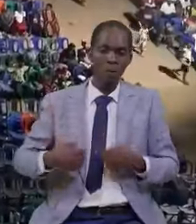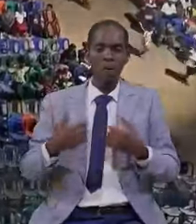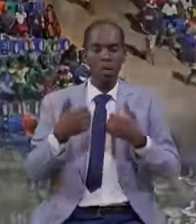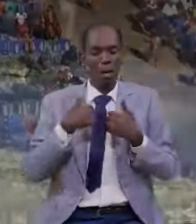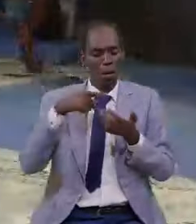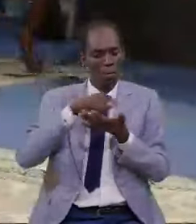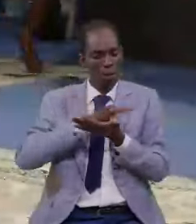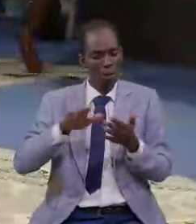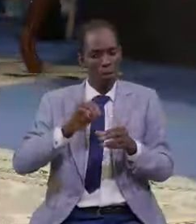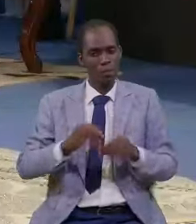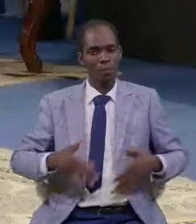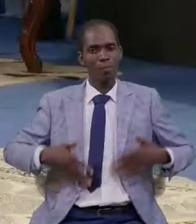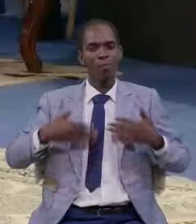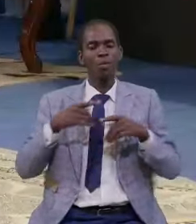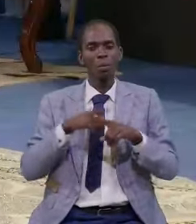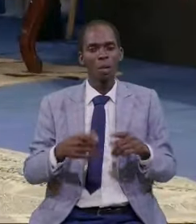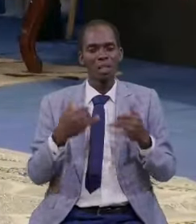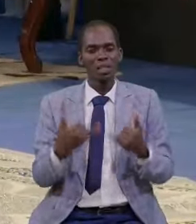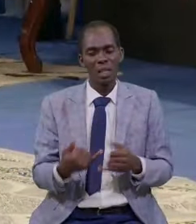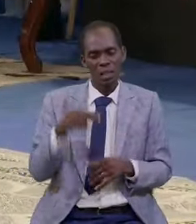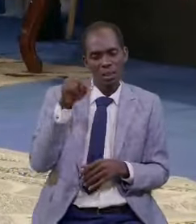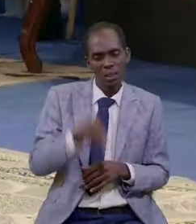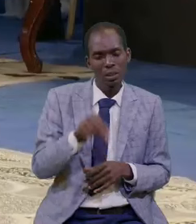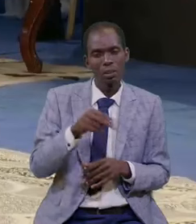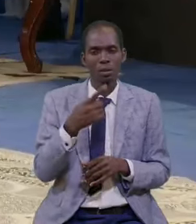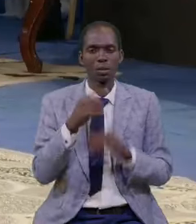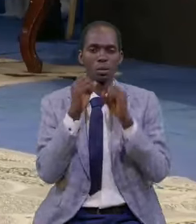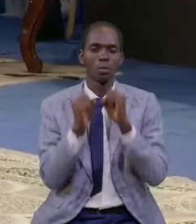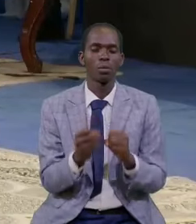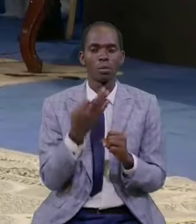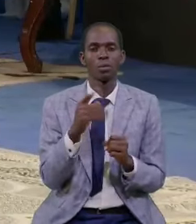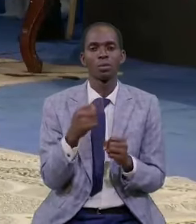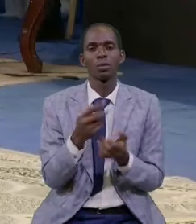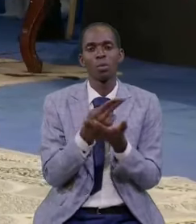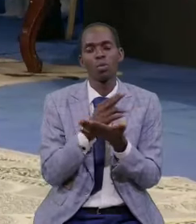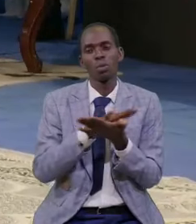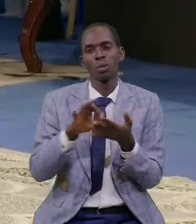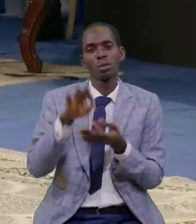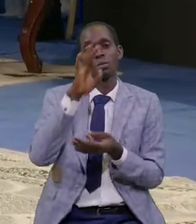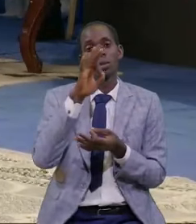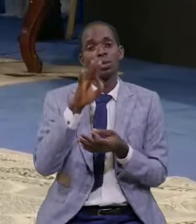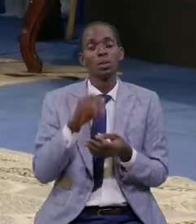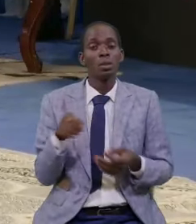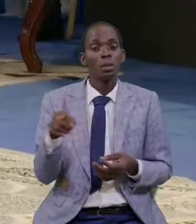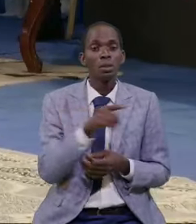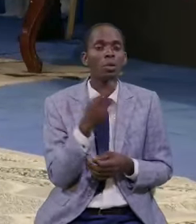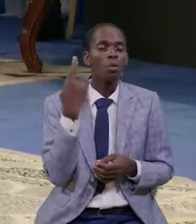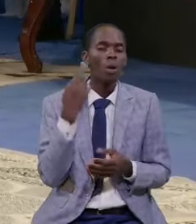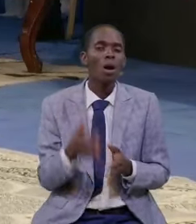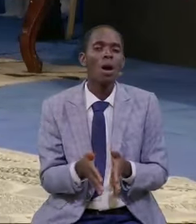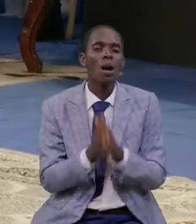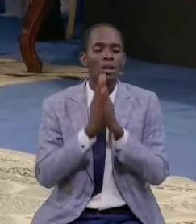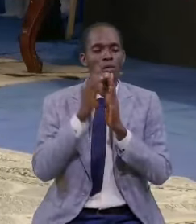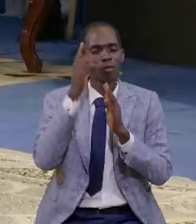the power of the Holy Ghost. Well, they were thirsty for the fullness of what God has